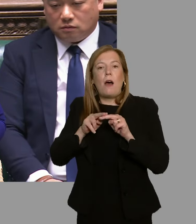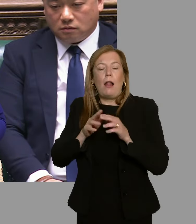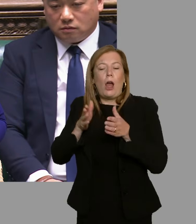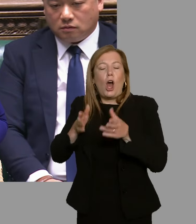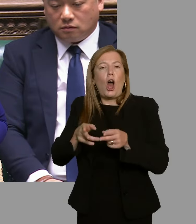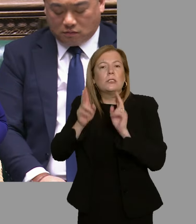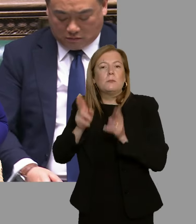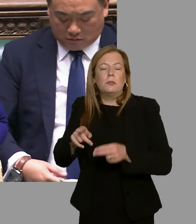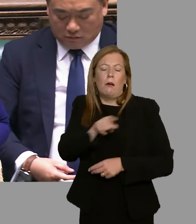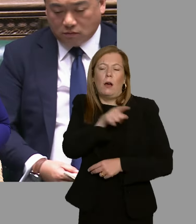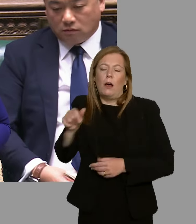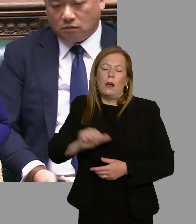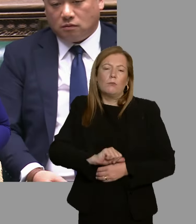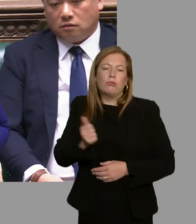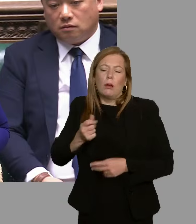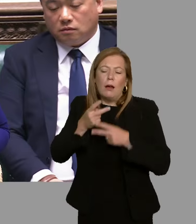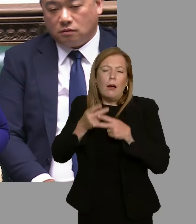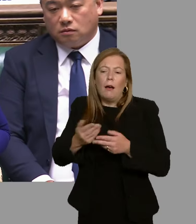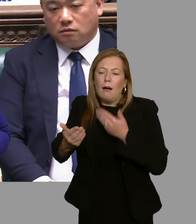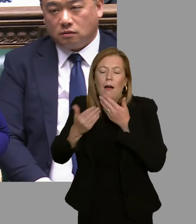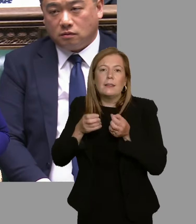find an additional